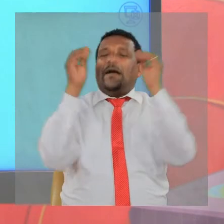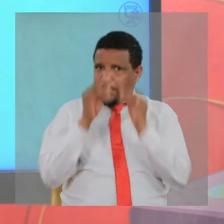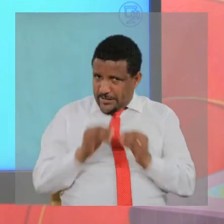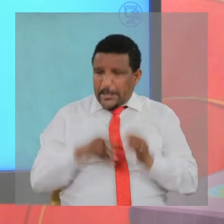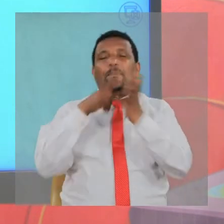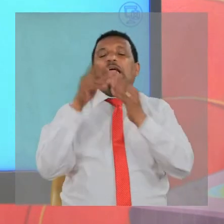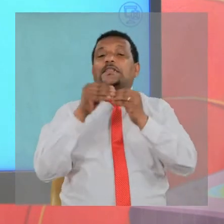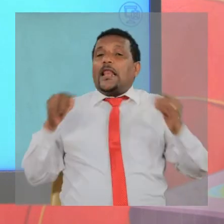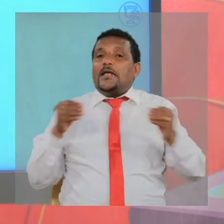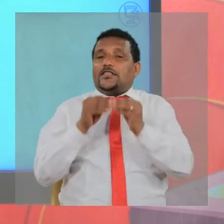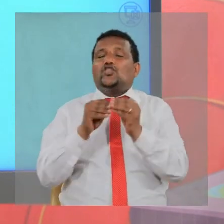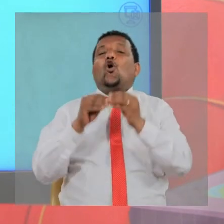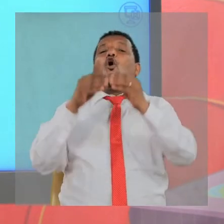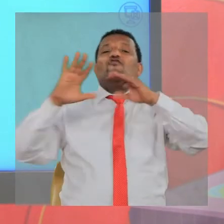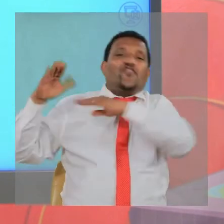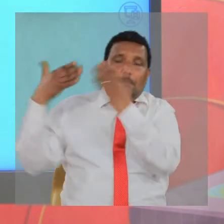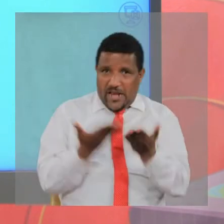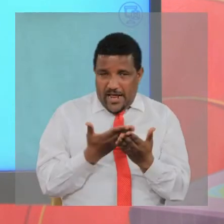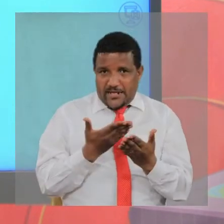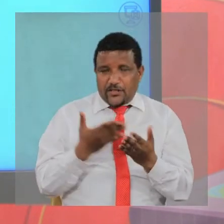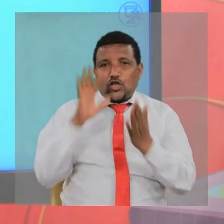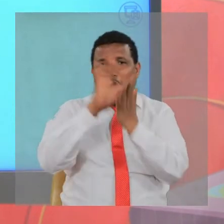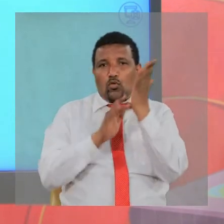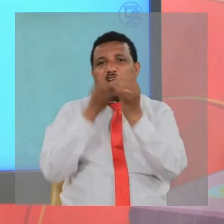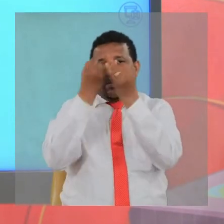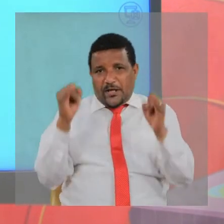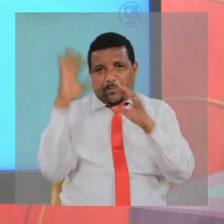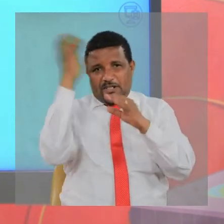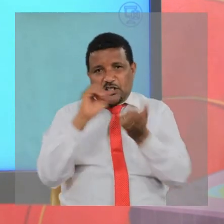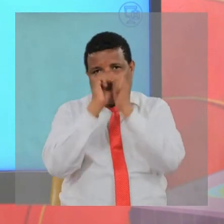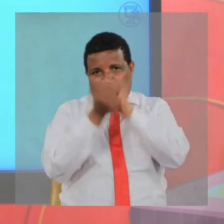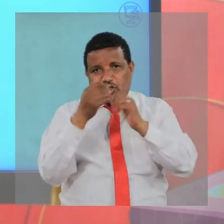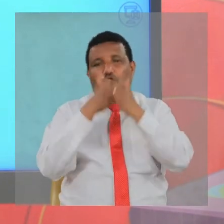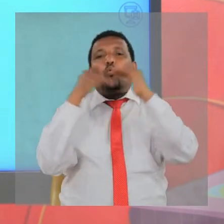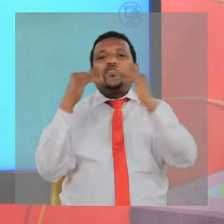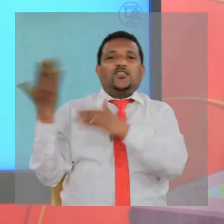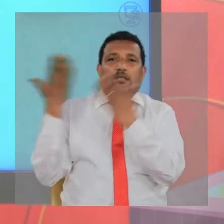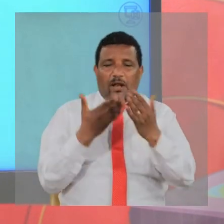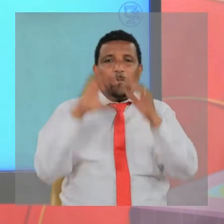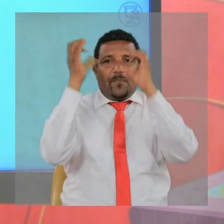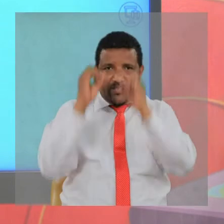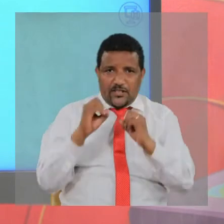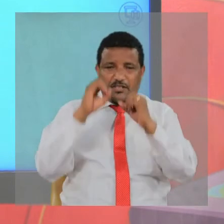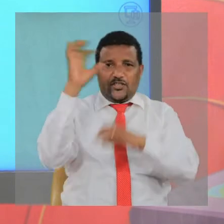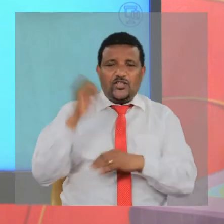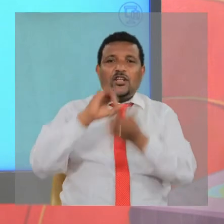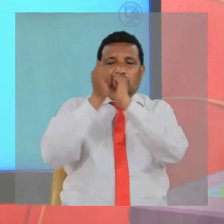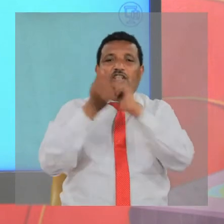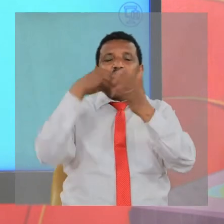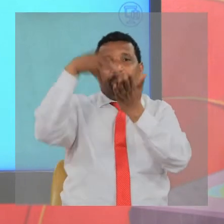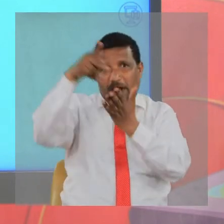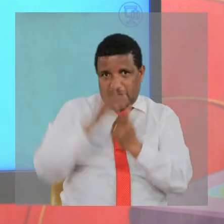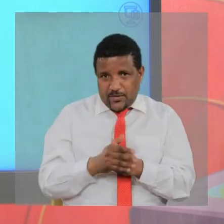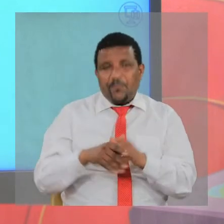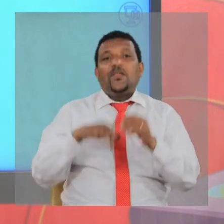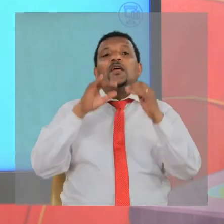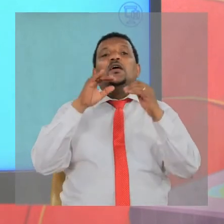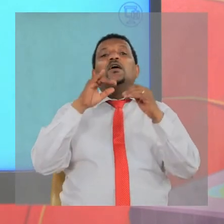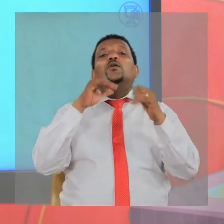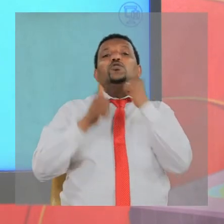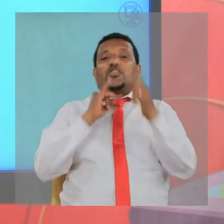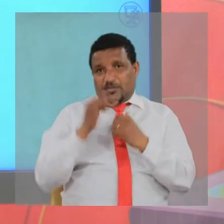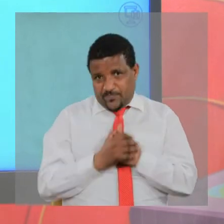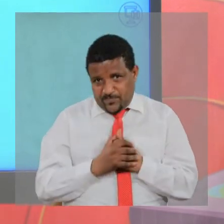Mathematically, the price elasticity of supply is calculated by dividing the percentage change in quantity supplied for the percentage change in price, which